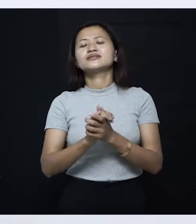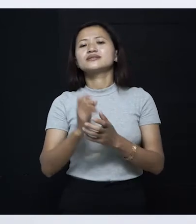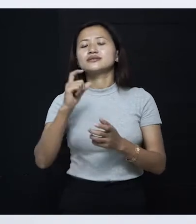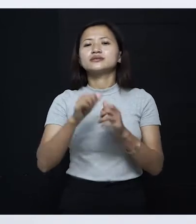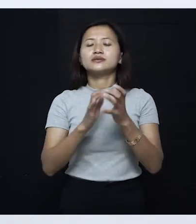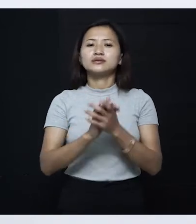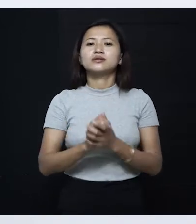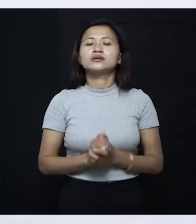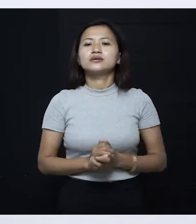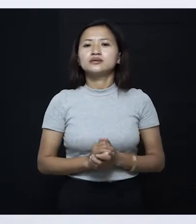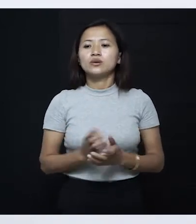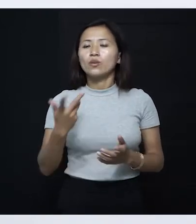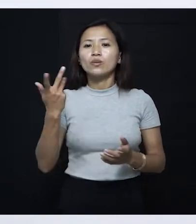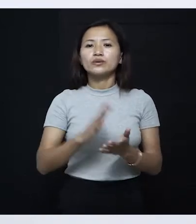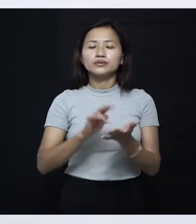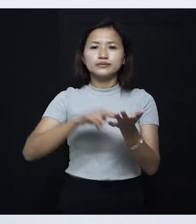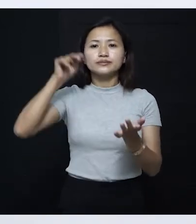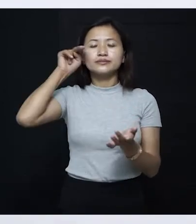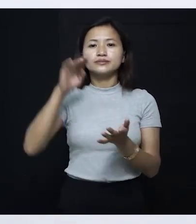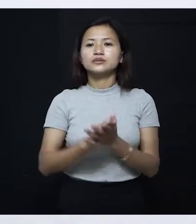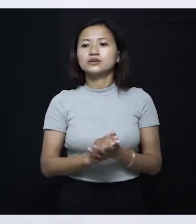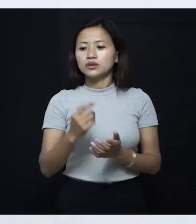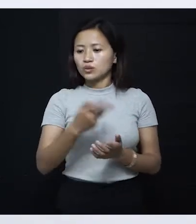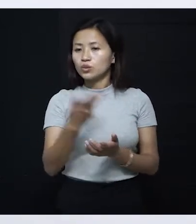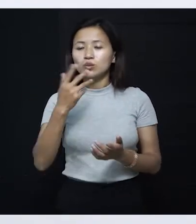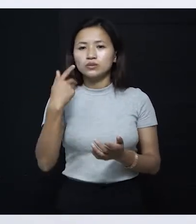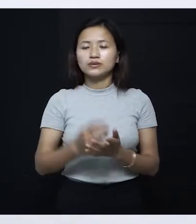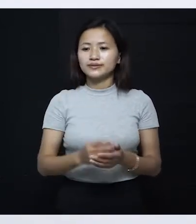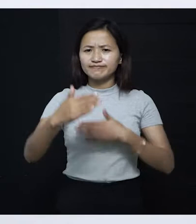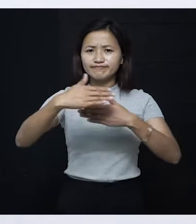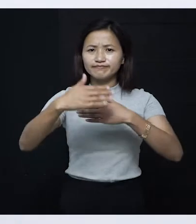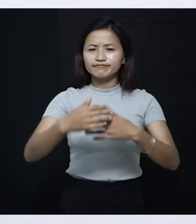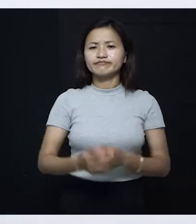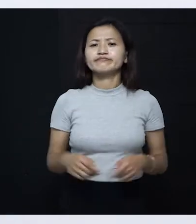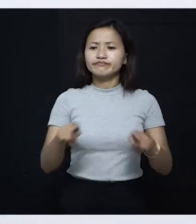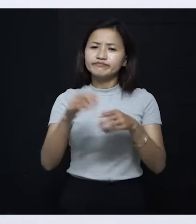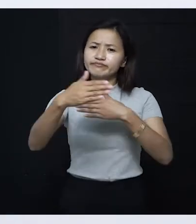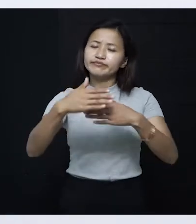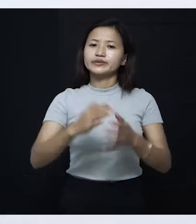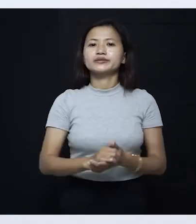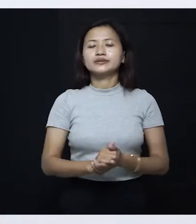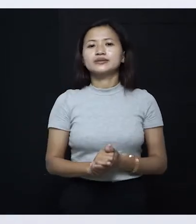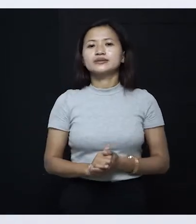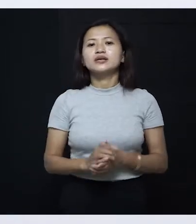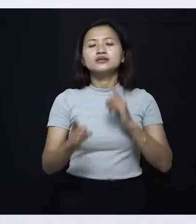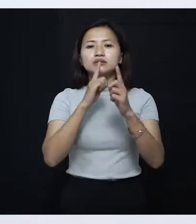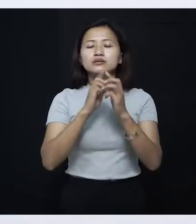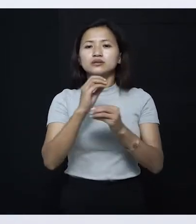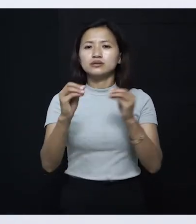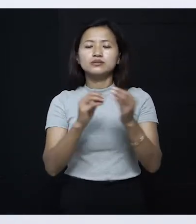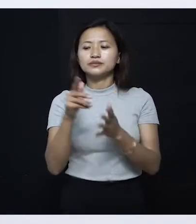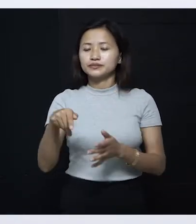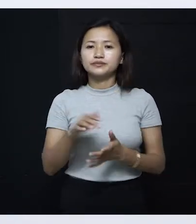about where is Nagaland, okay, who are its neighboring neighbors, okay, all those we are talking about